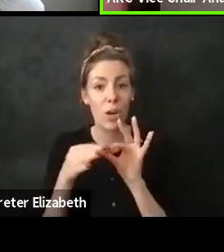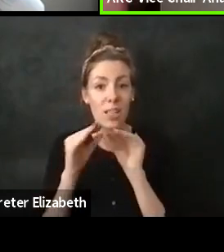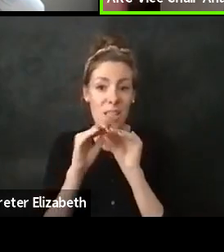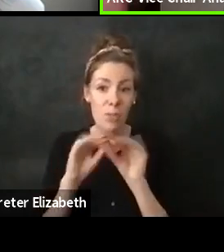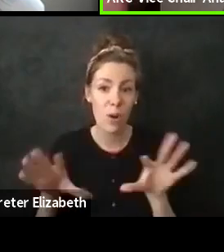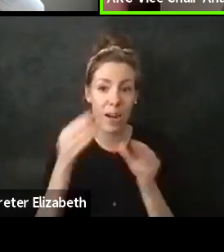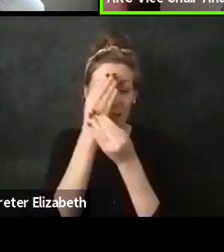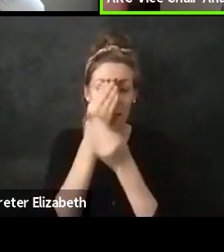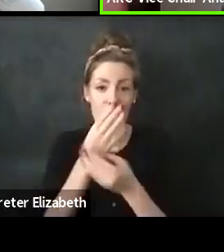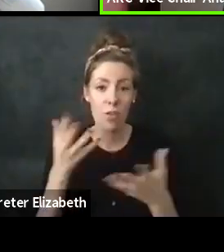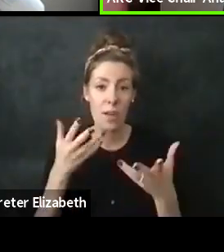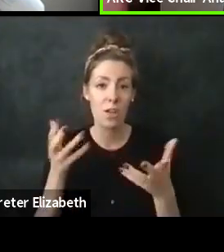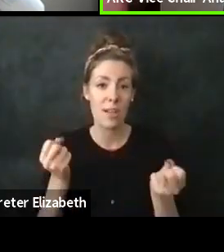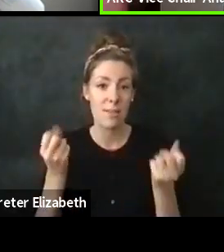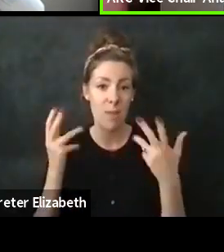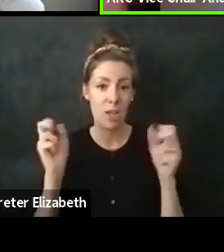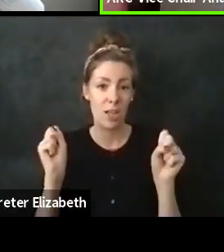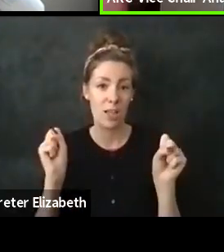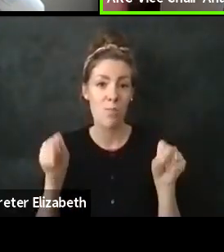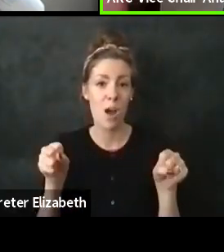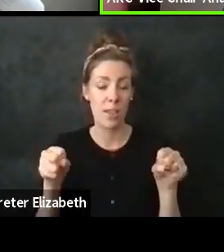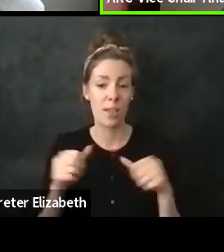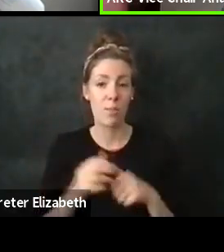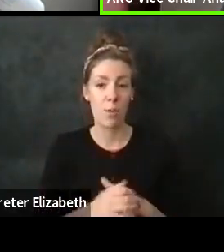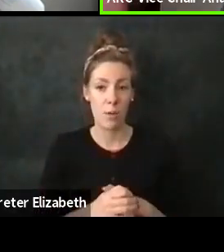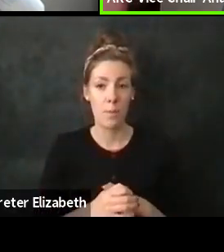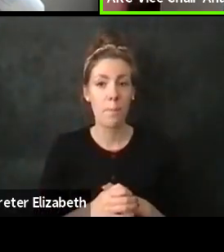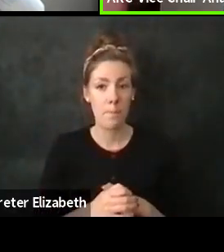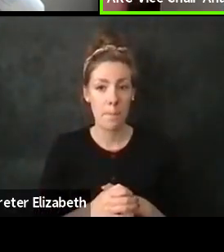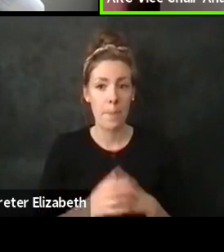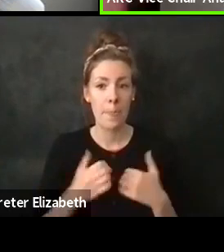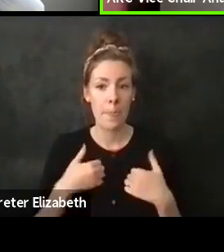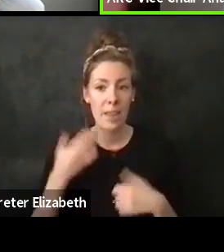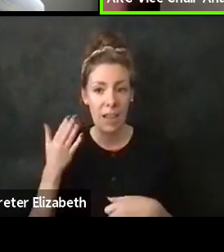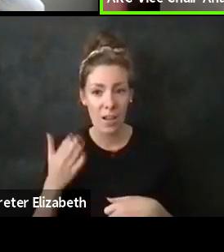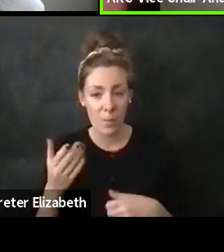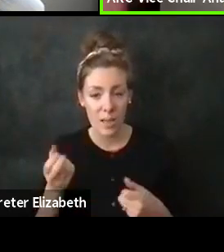as possible. I have been to several